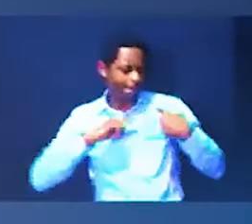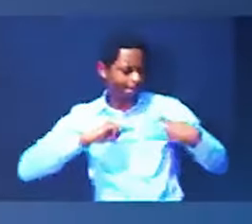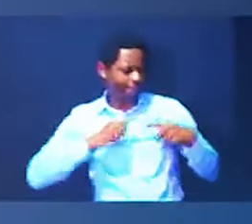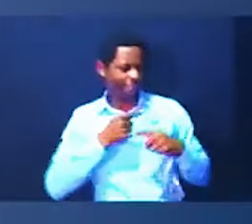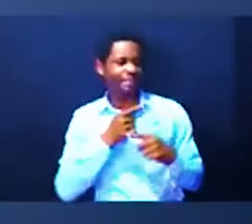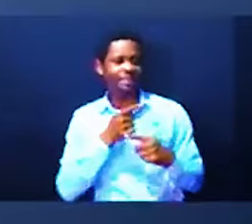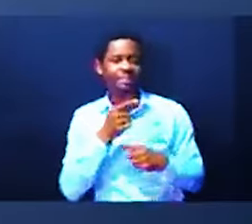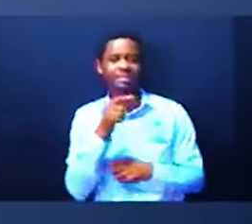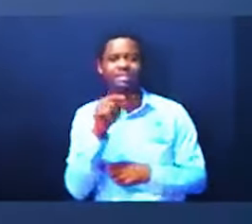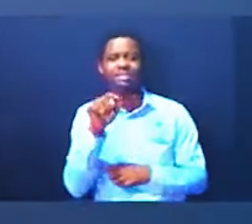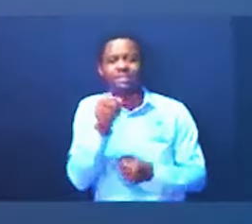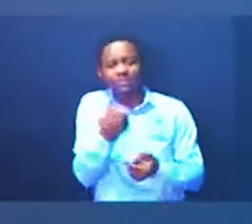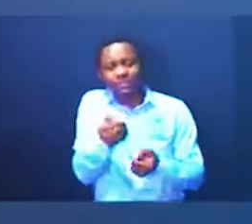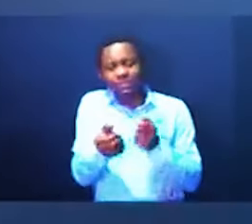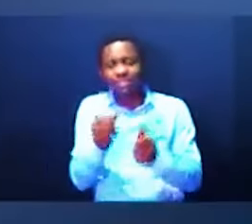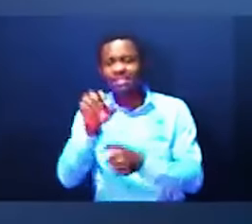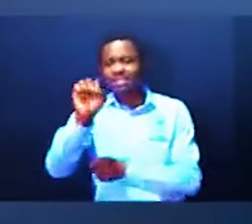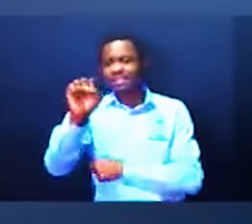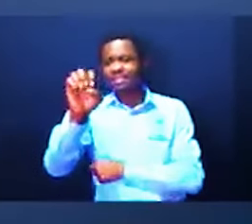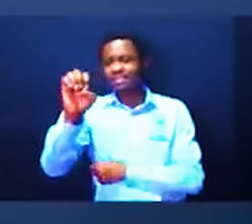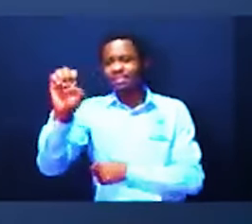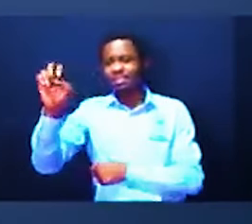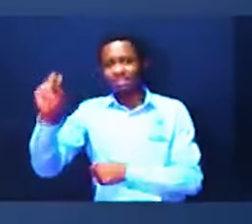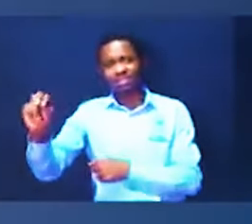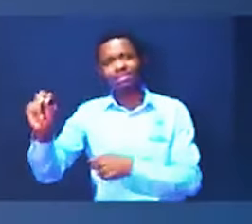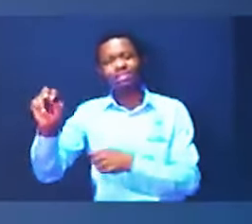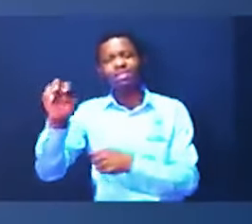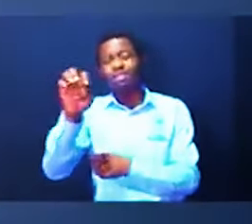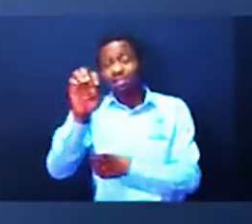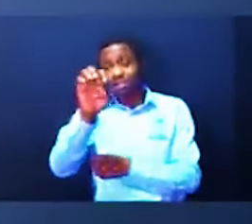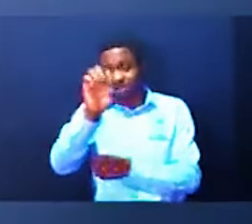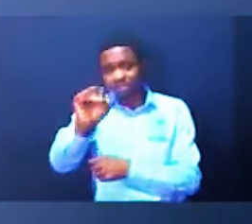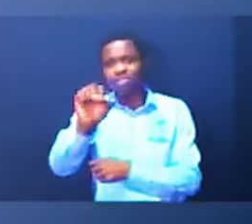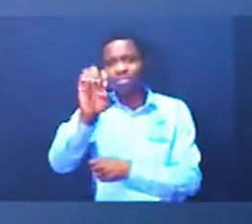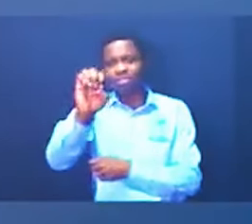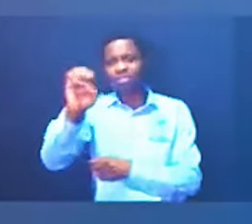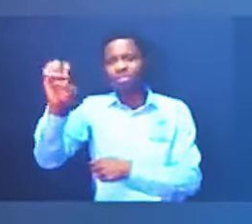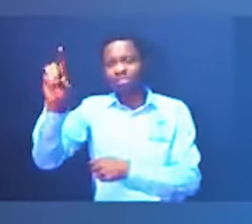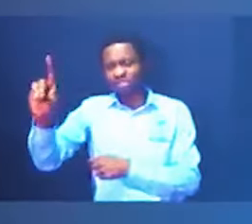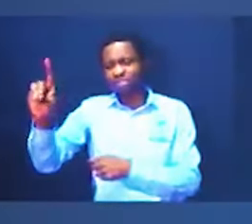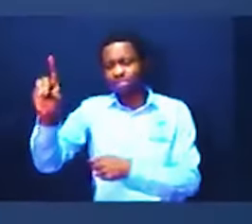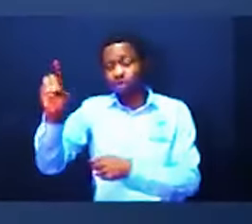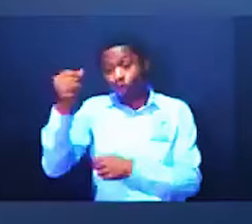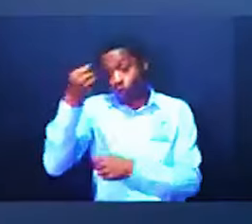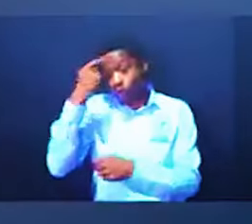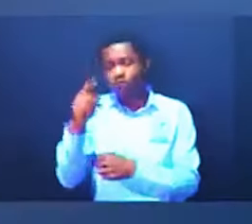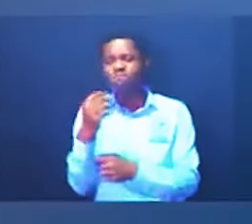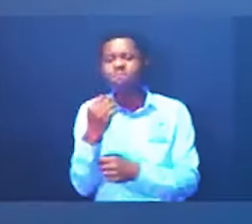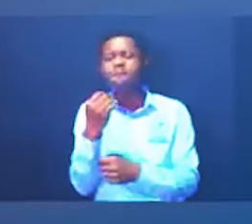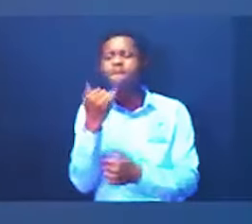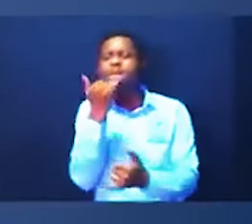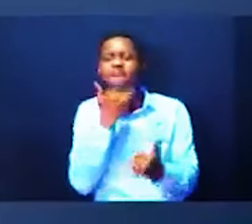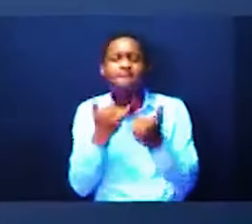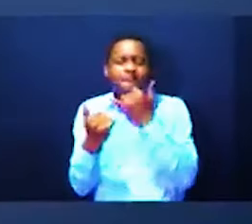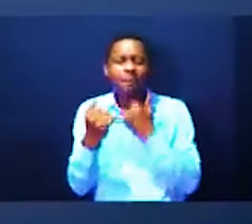bitterness is seed of resentment in a human being's